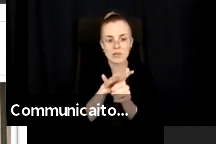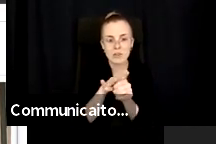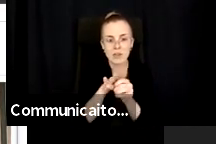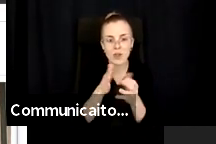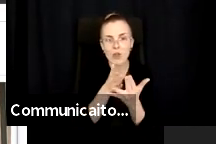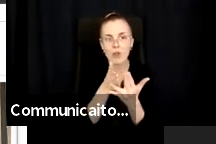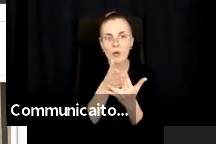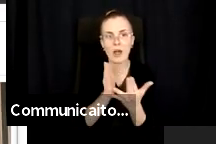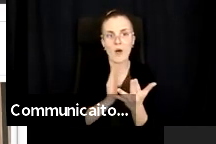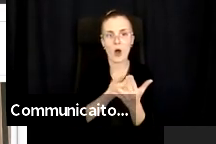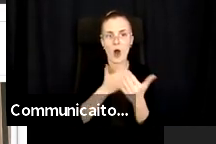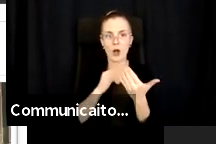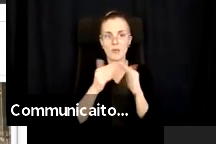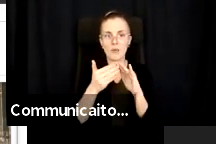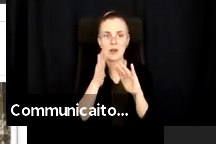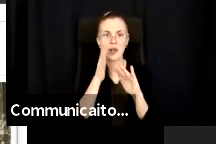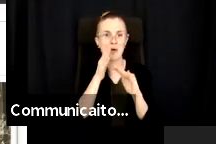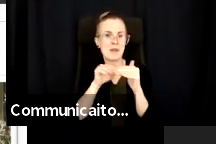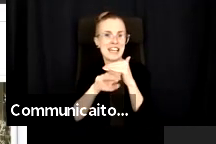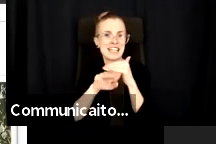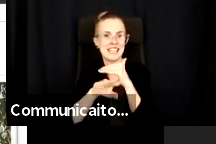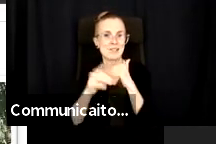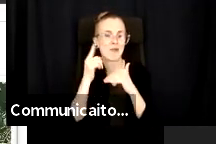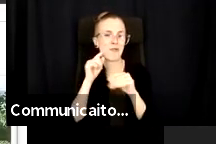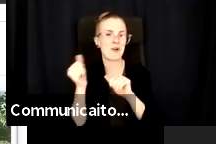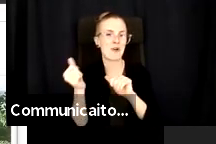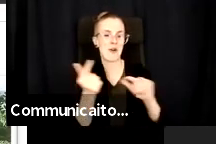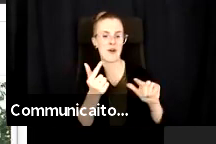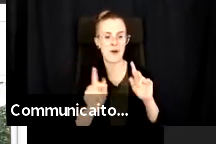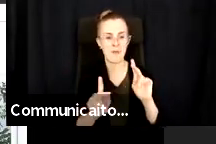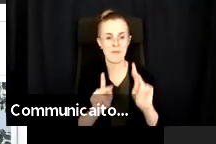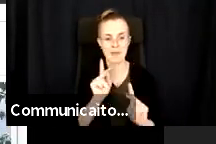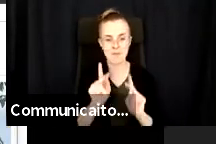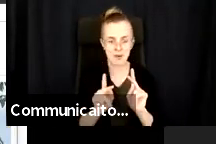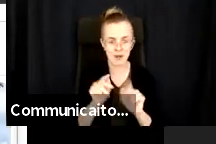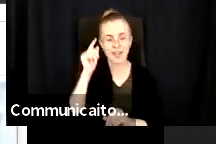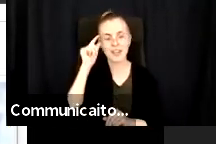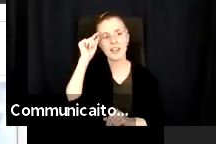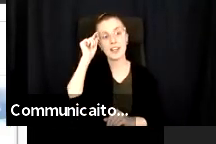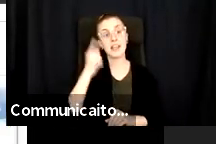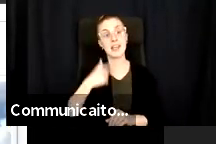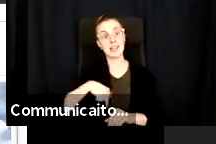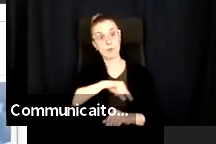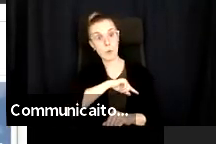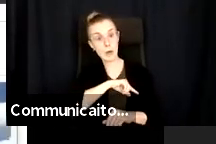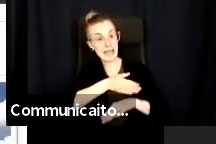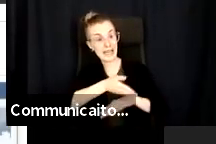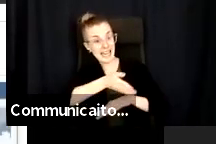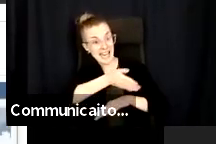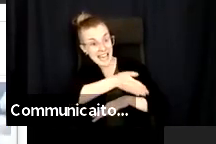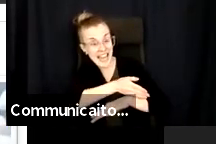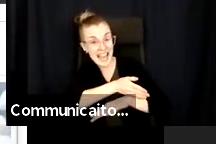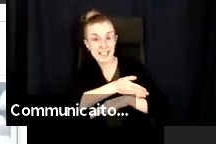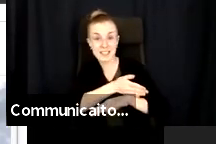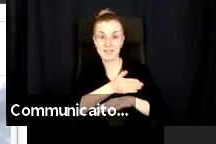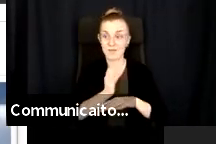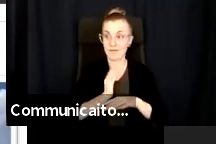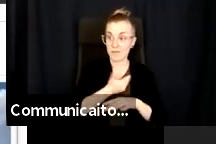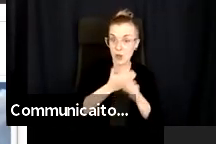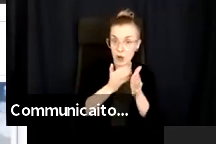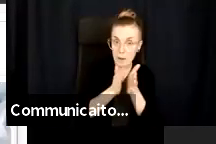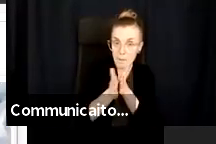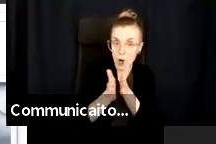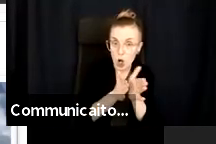be accessible to all. As we enhance and improve the parks in our system, we are focusing